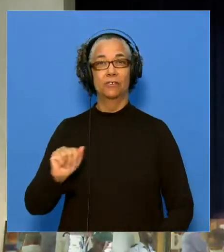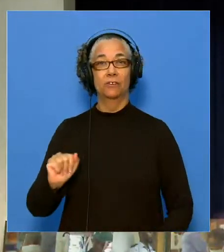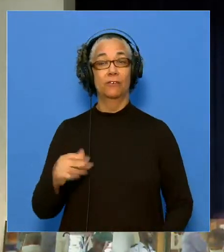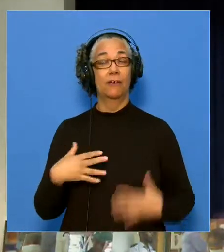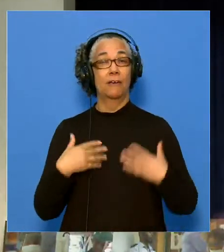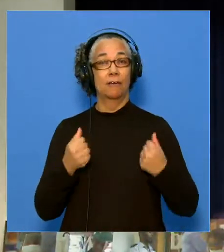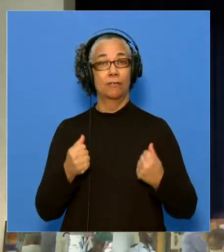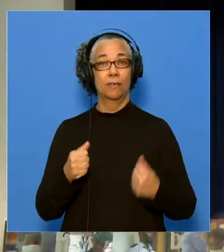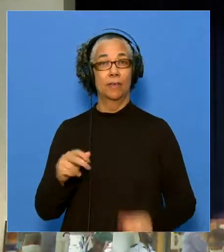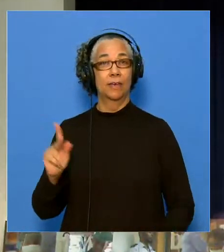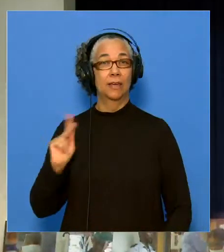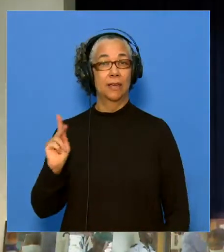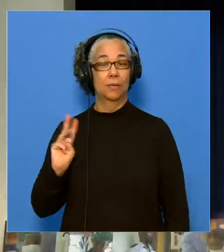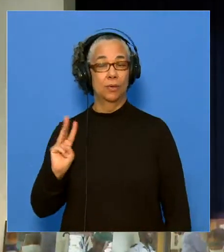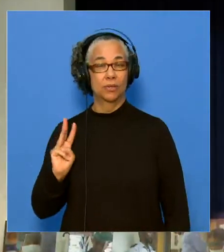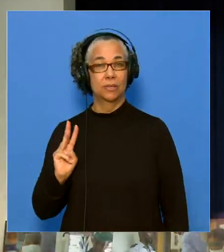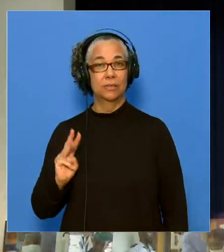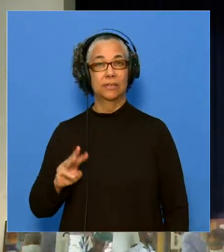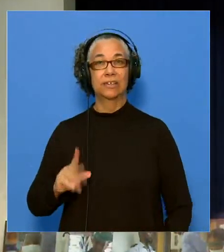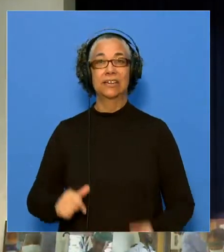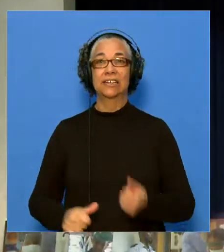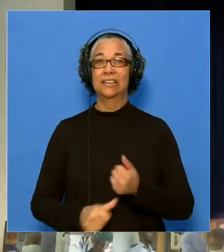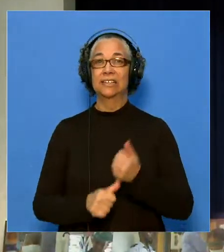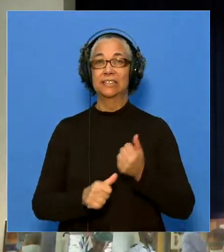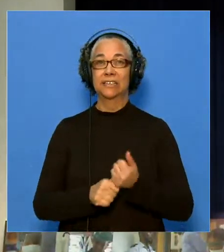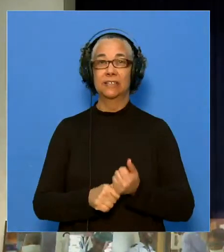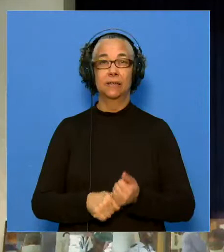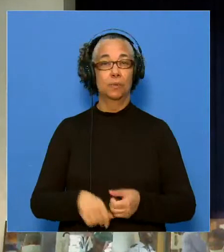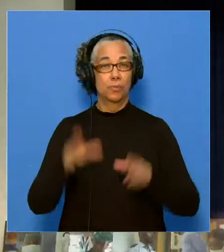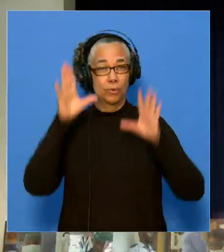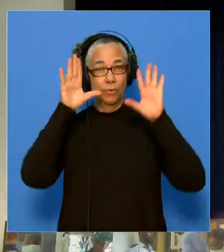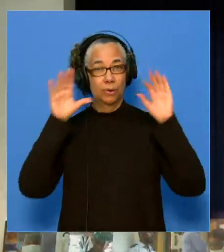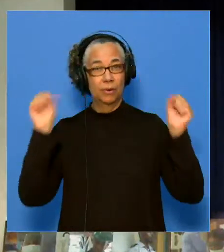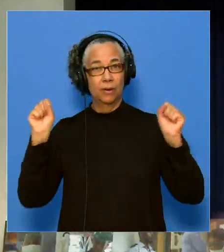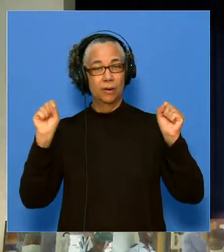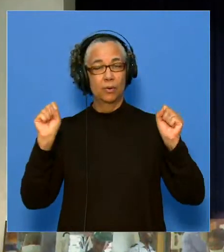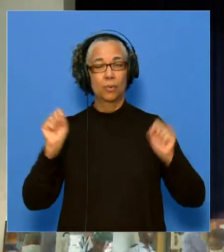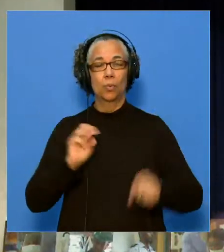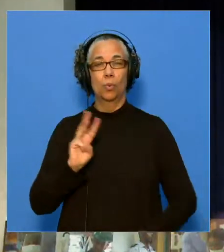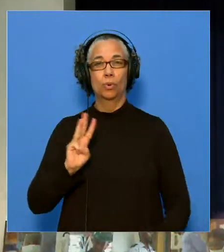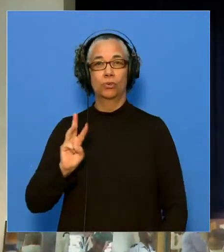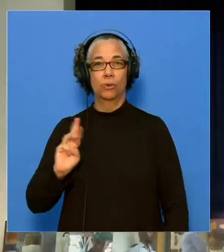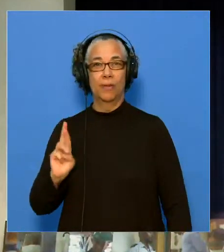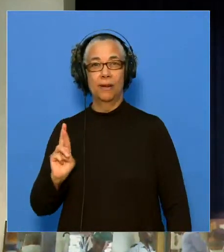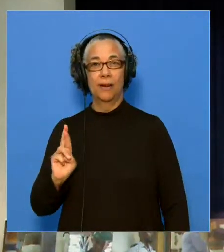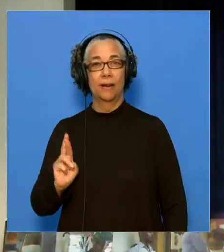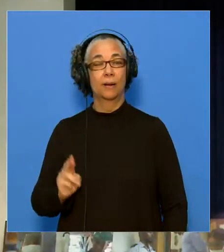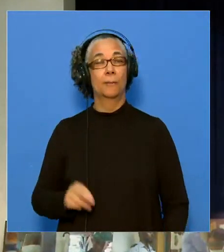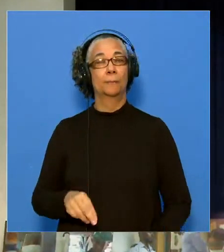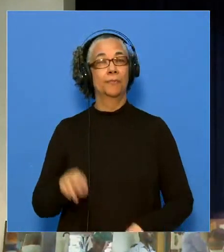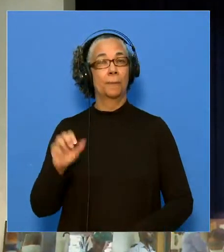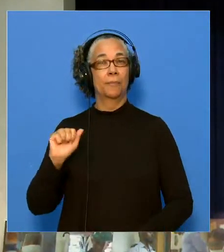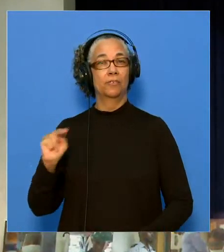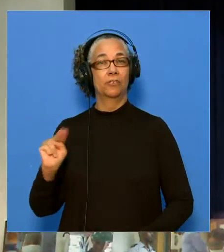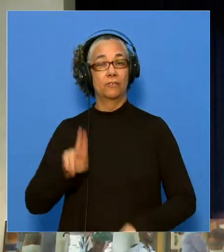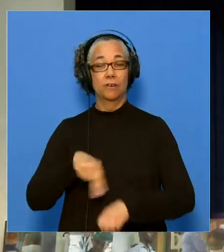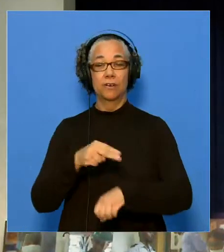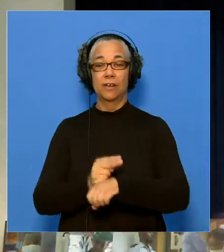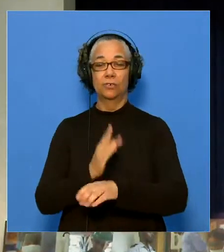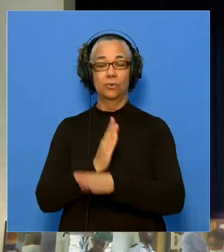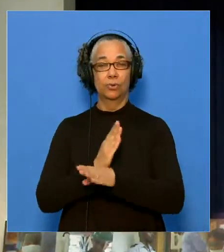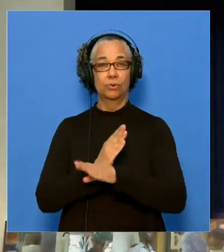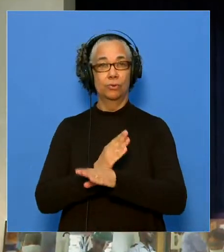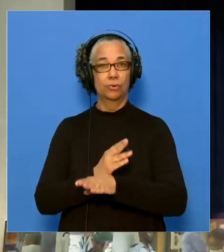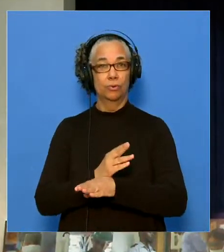Wilson, Deputy Premier and Minister of Home Affairs, the Honorable Walter Rovan, and the Minister of National Security, the Honorable Renee Ming.